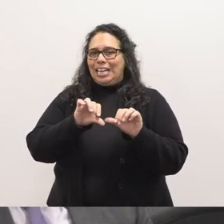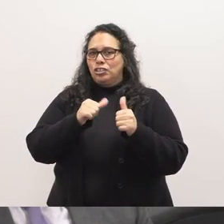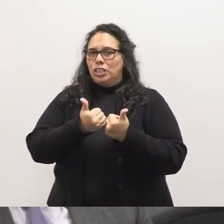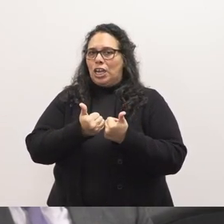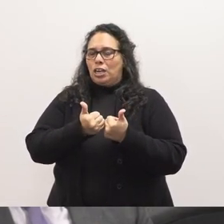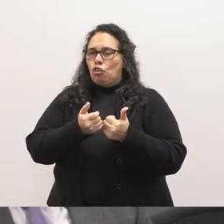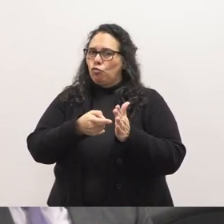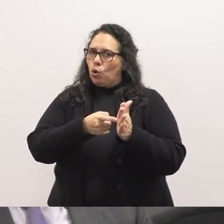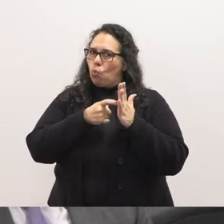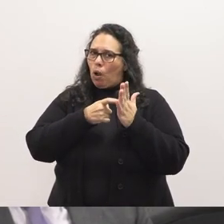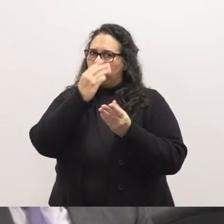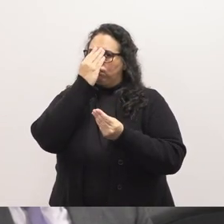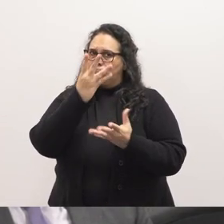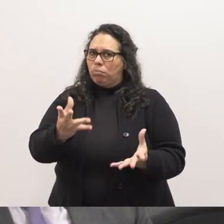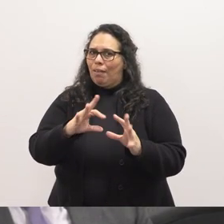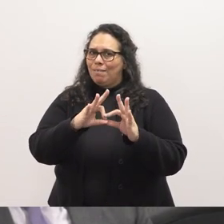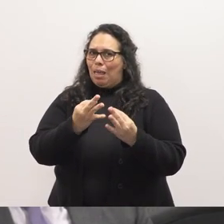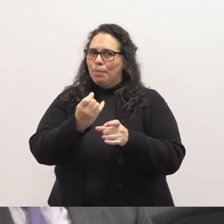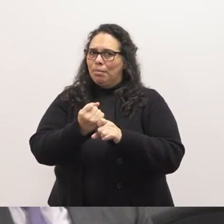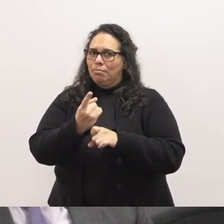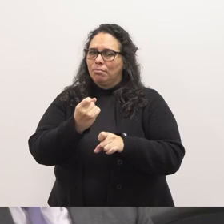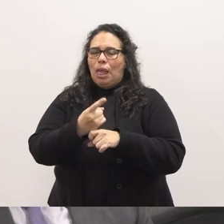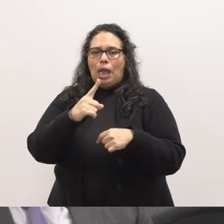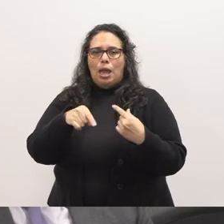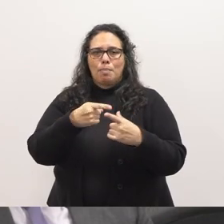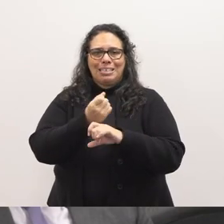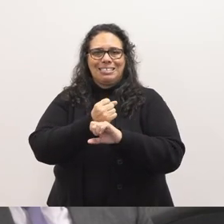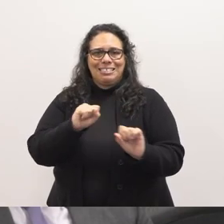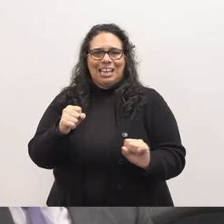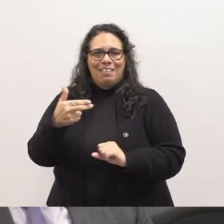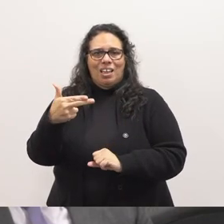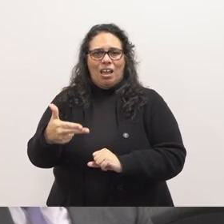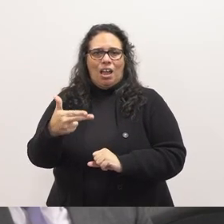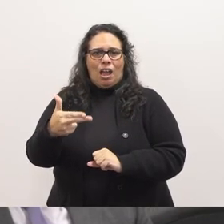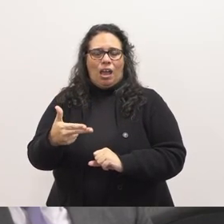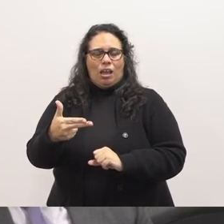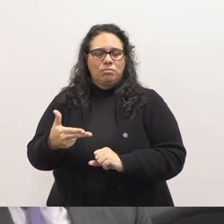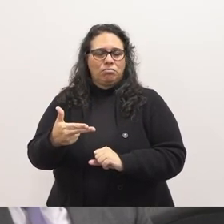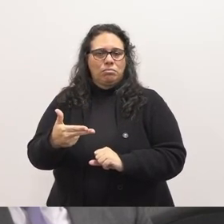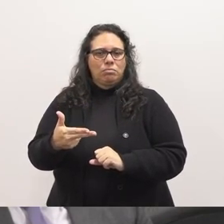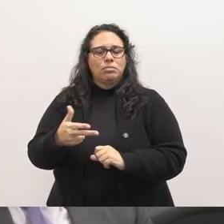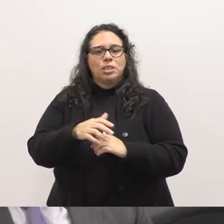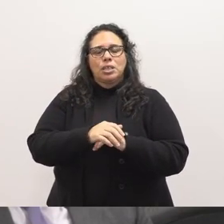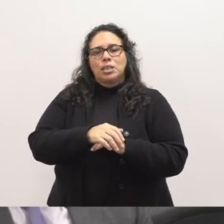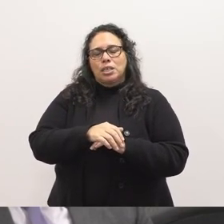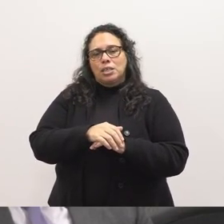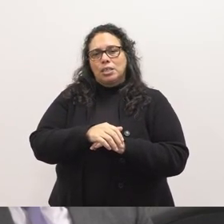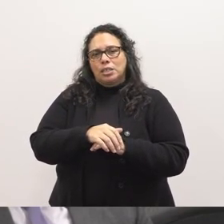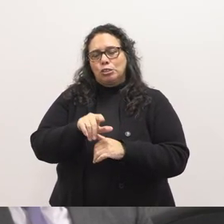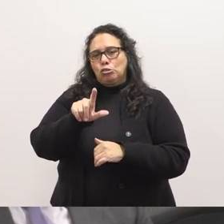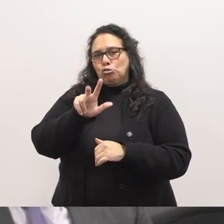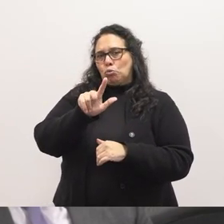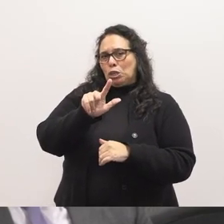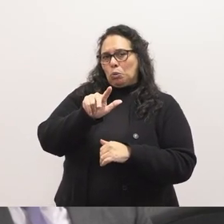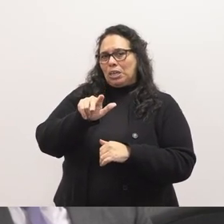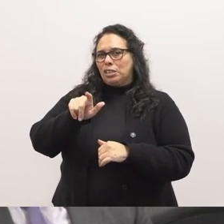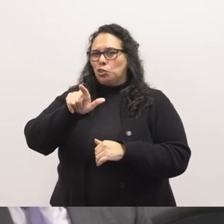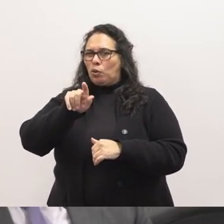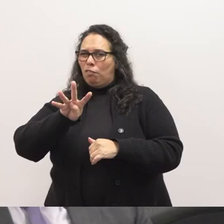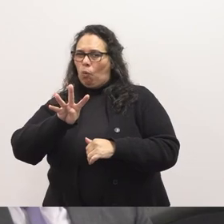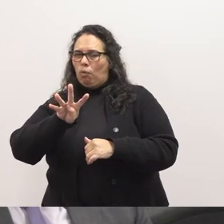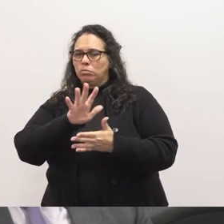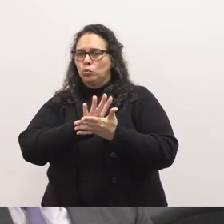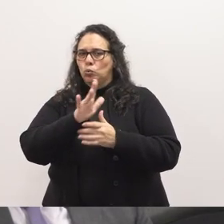to notify families annually about safe gun storage beginning in the 2023-24 school year.